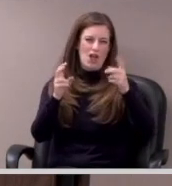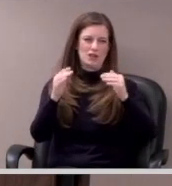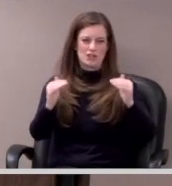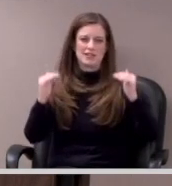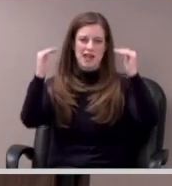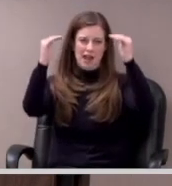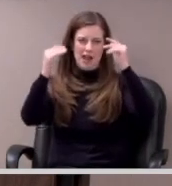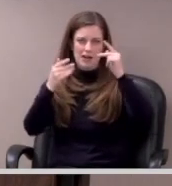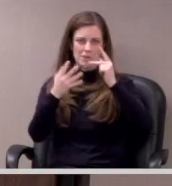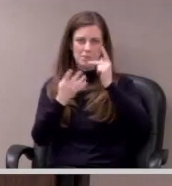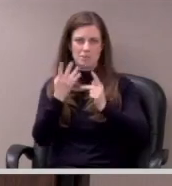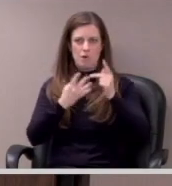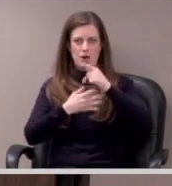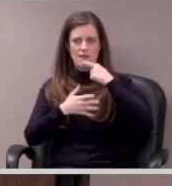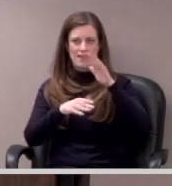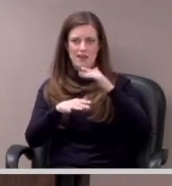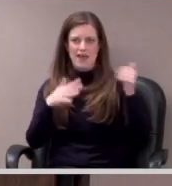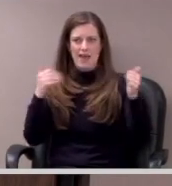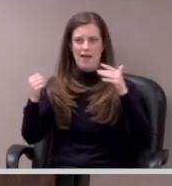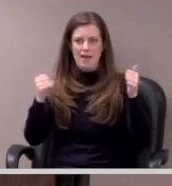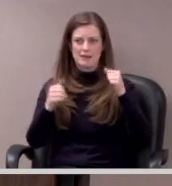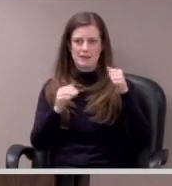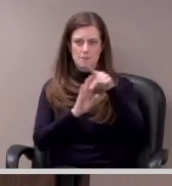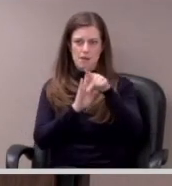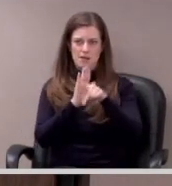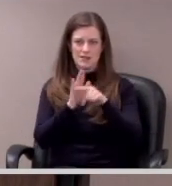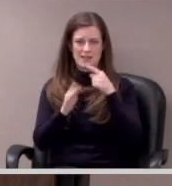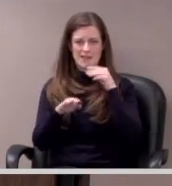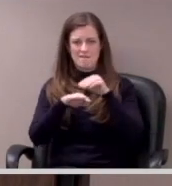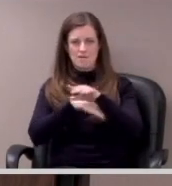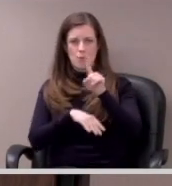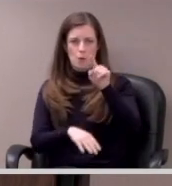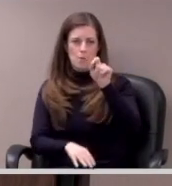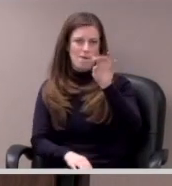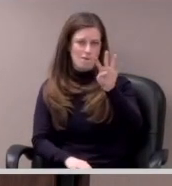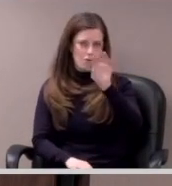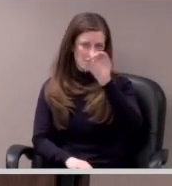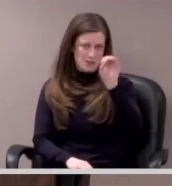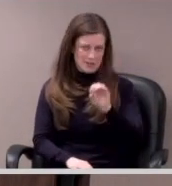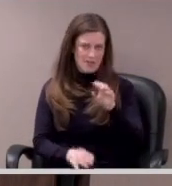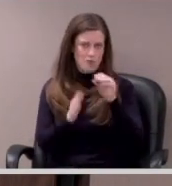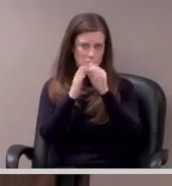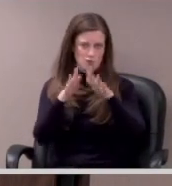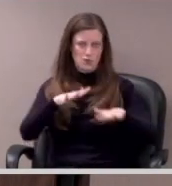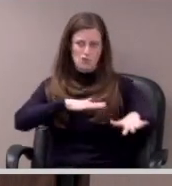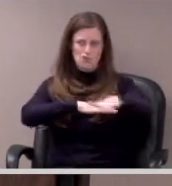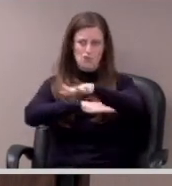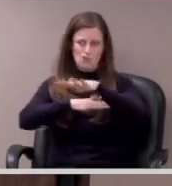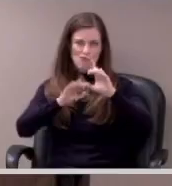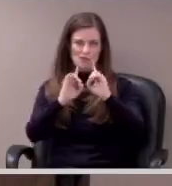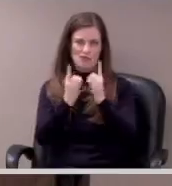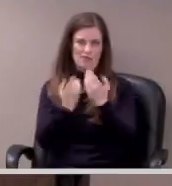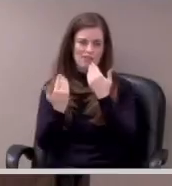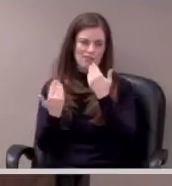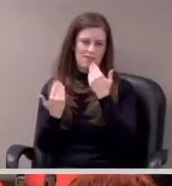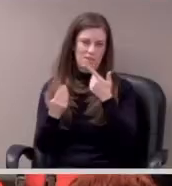that affects 1.4% of our magnet students across the district. Thank you for your time.